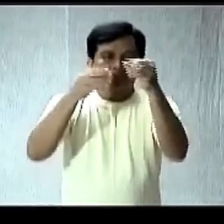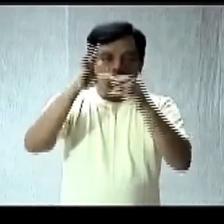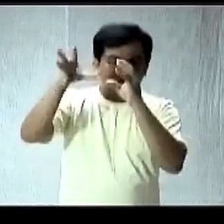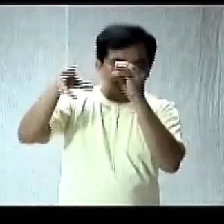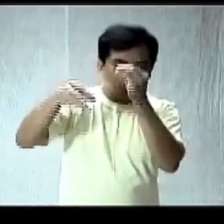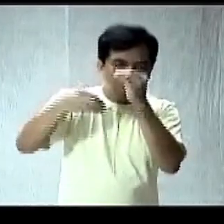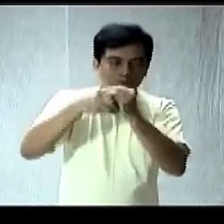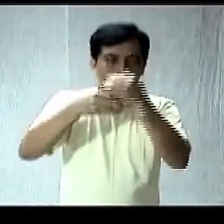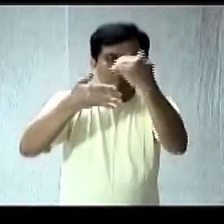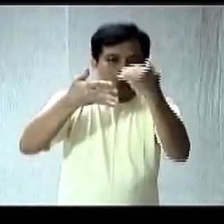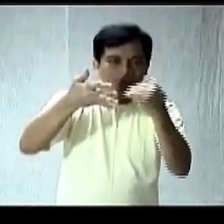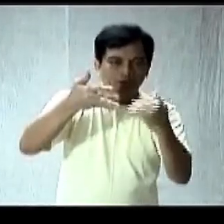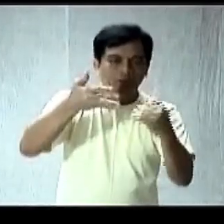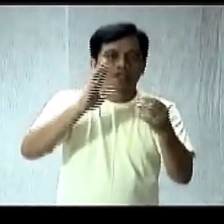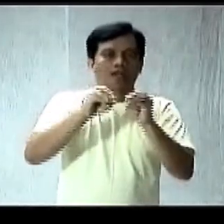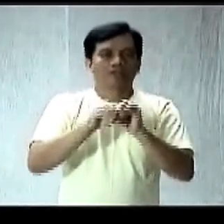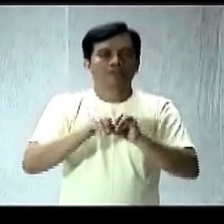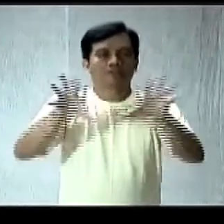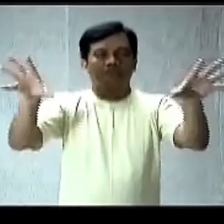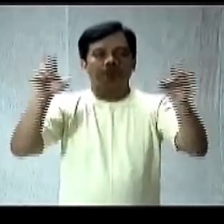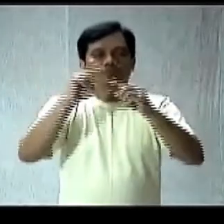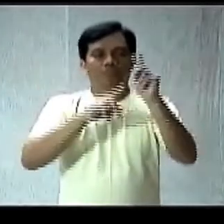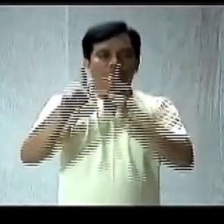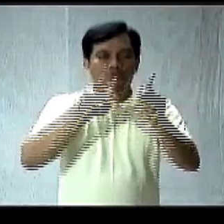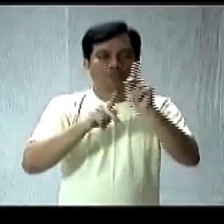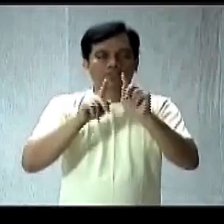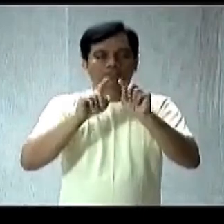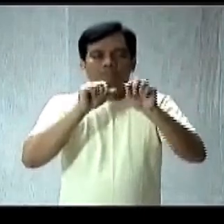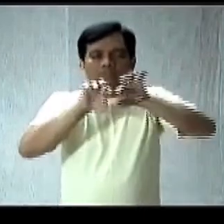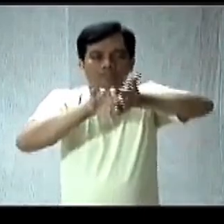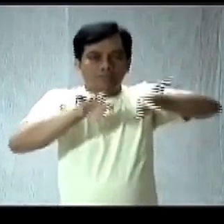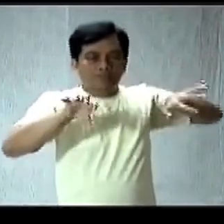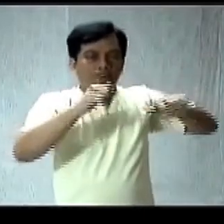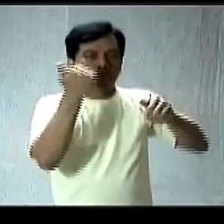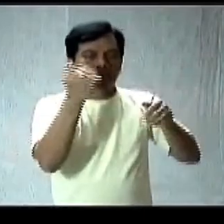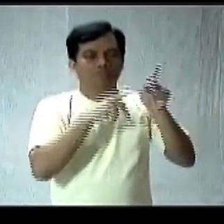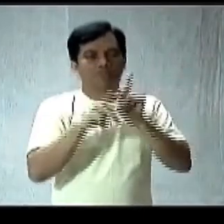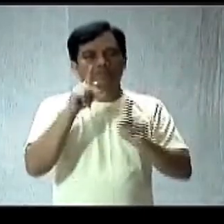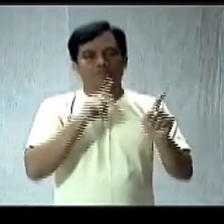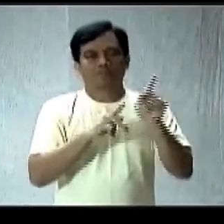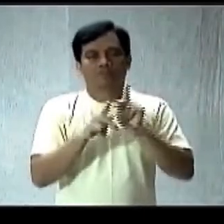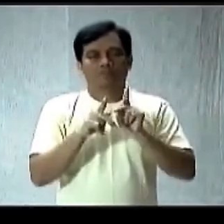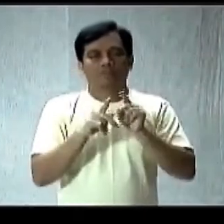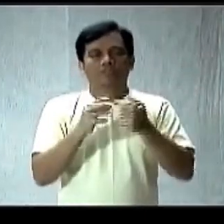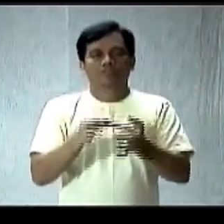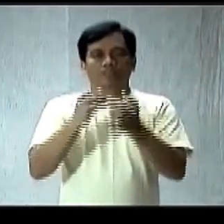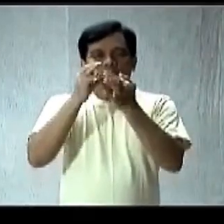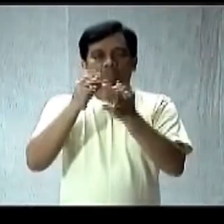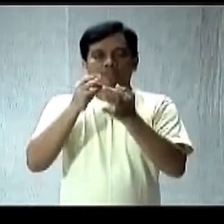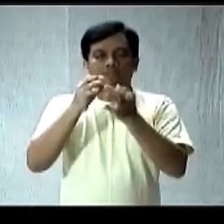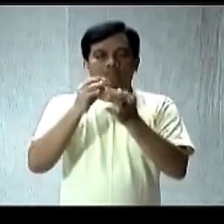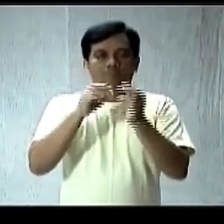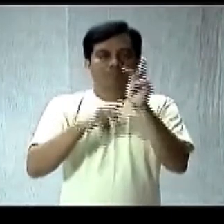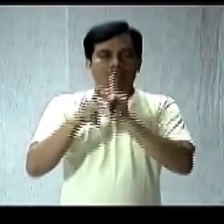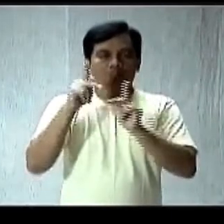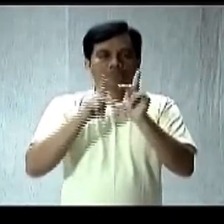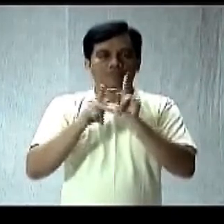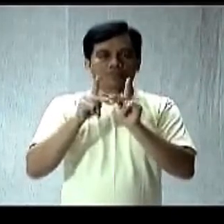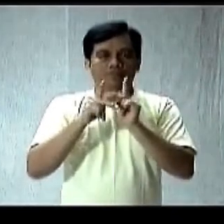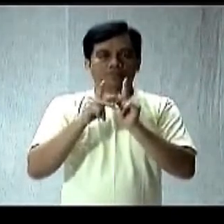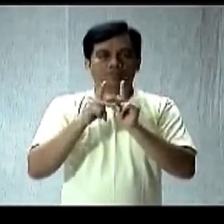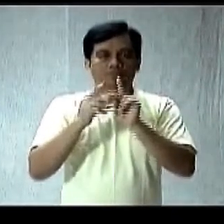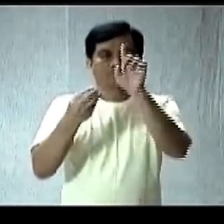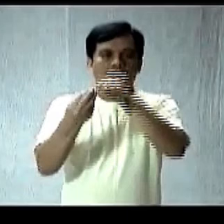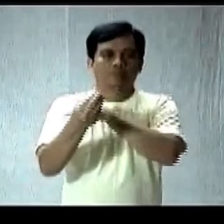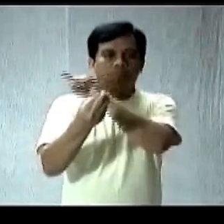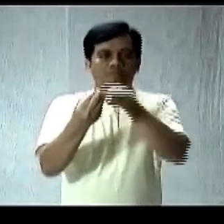how this content to be disseminated to people aside from the mainstream people, especially those who